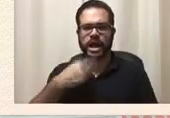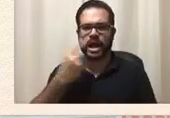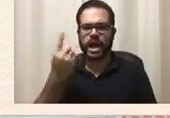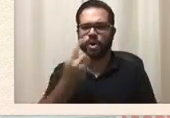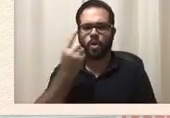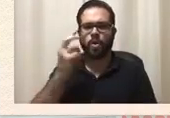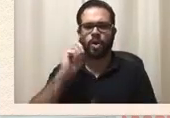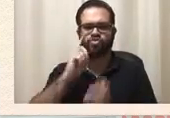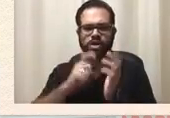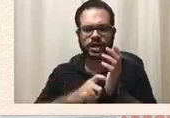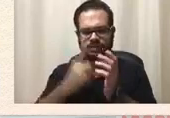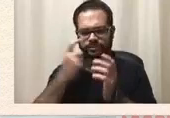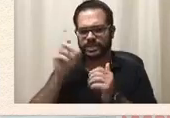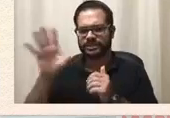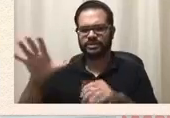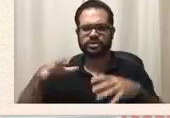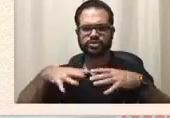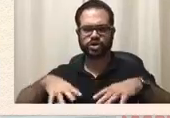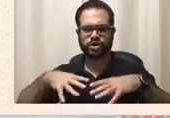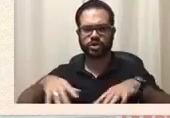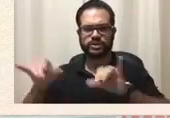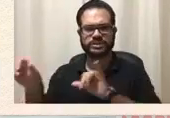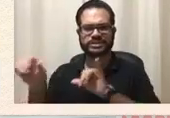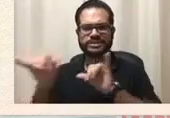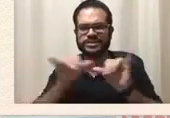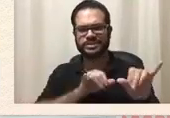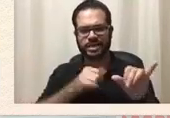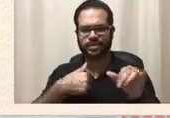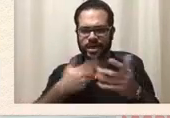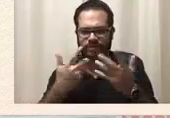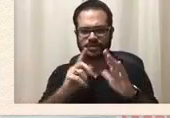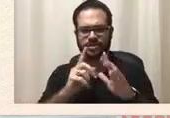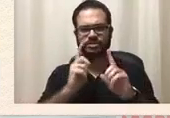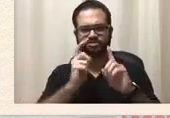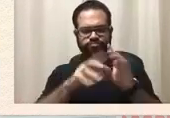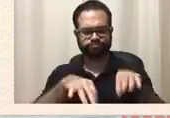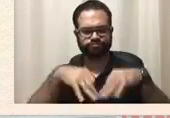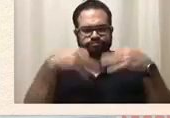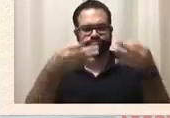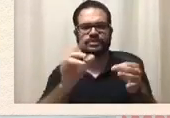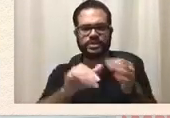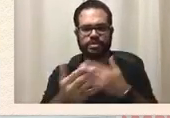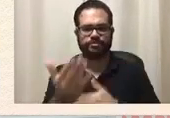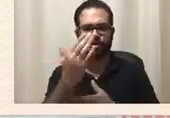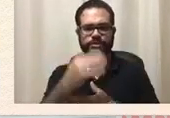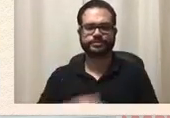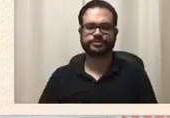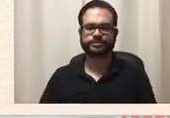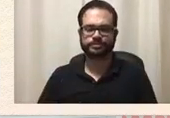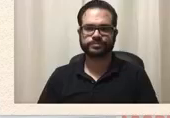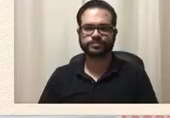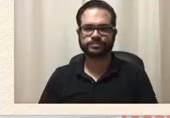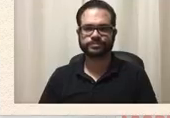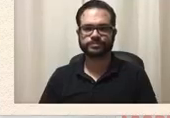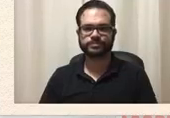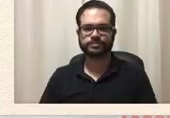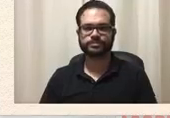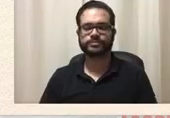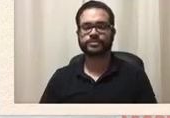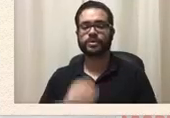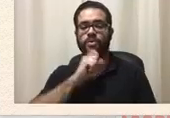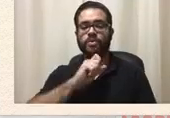the same ones that I had taken out for him that morning. At age 7, a baseball